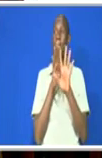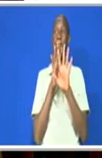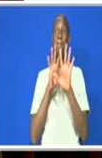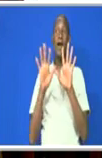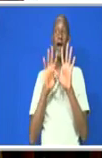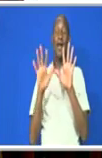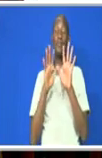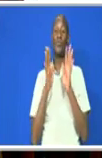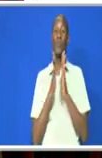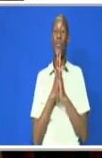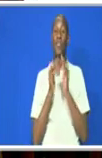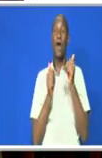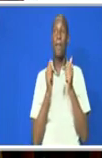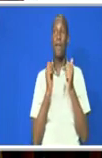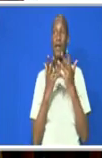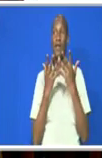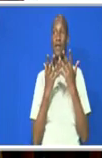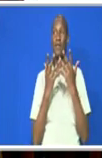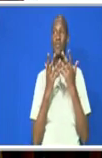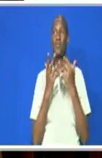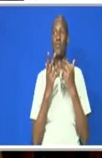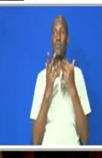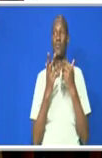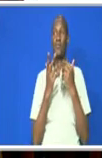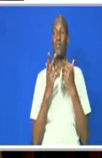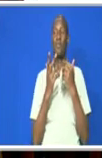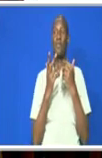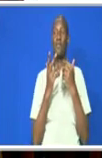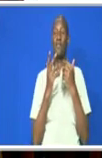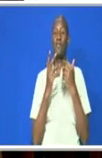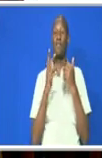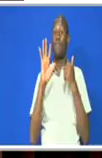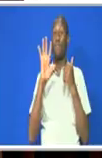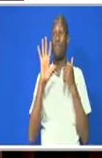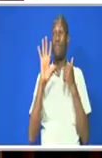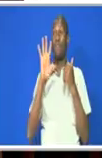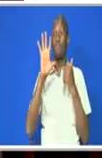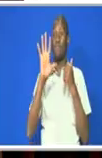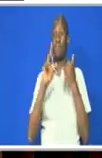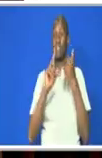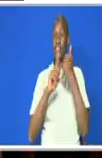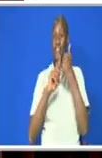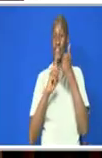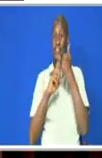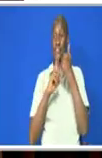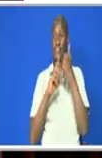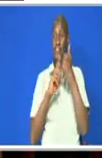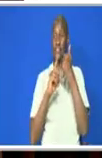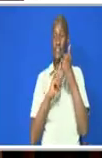I left with? 1, 2, 3, 4, 5,